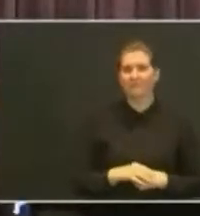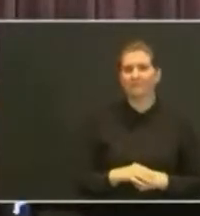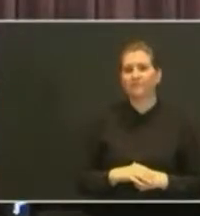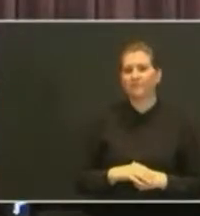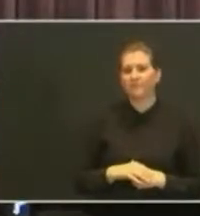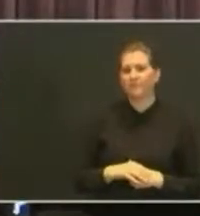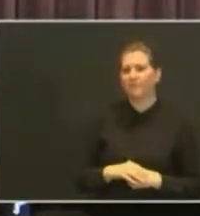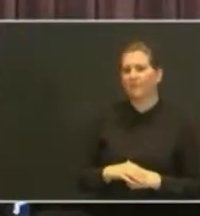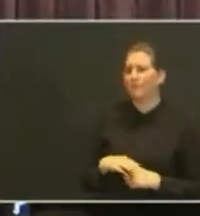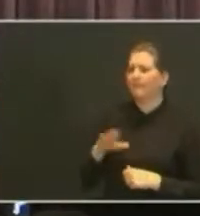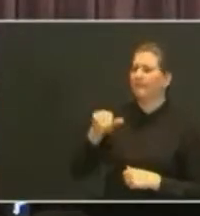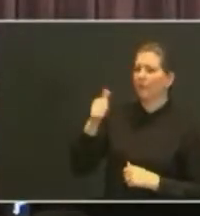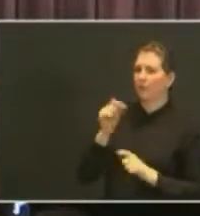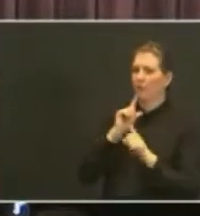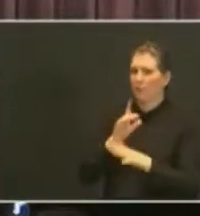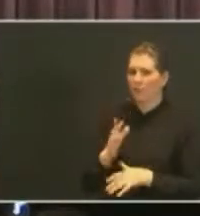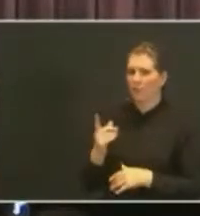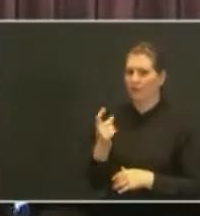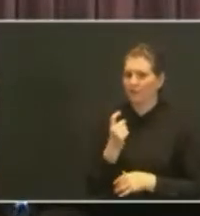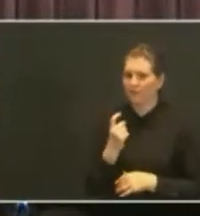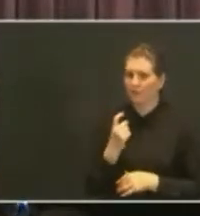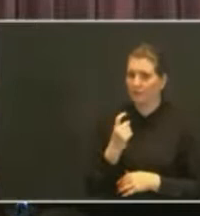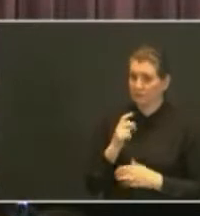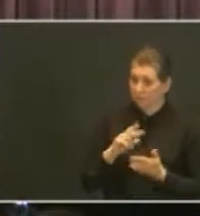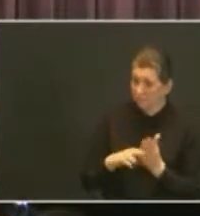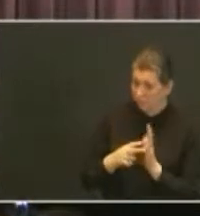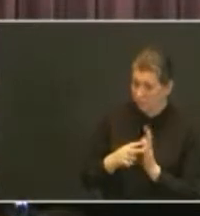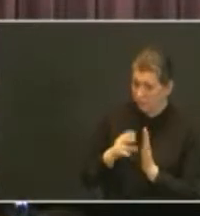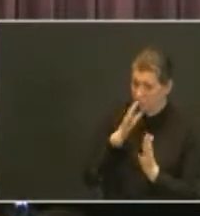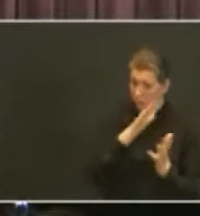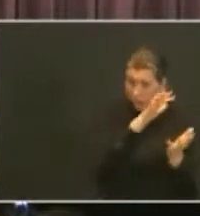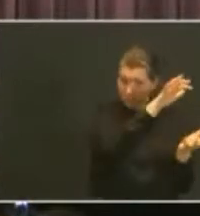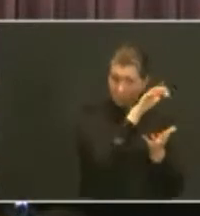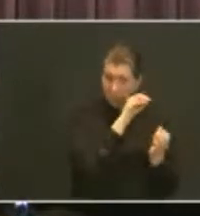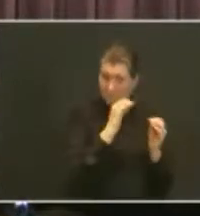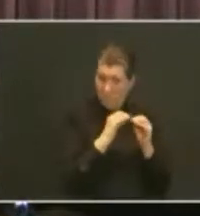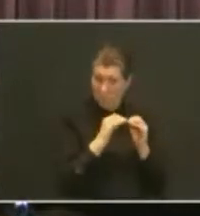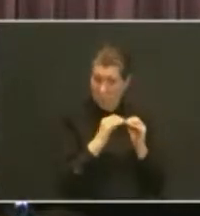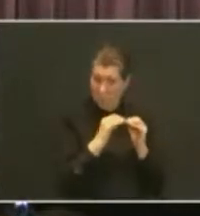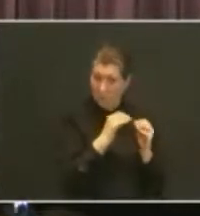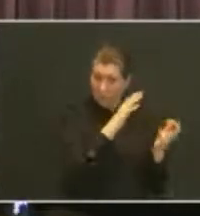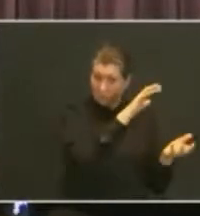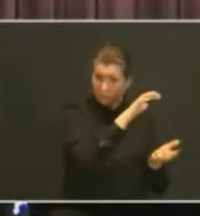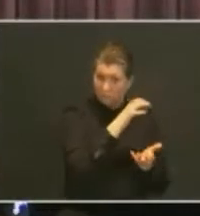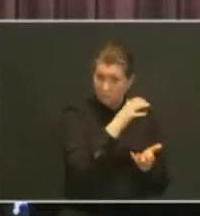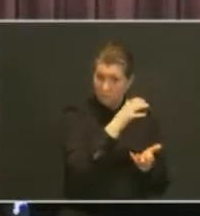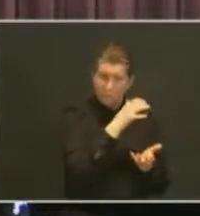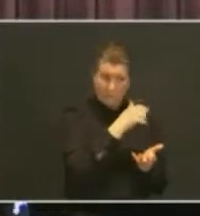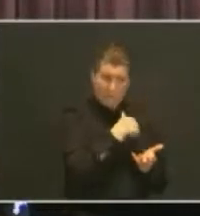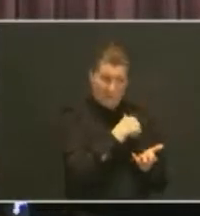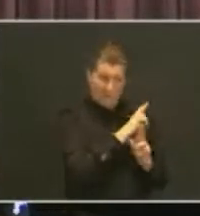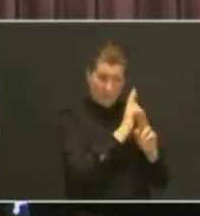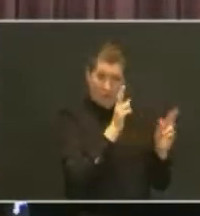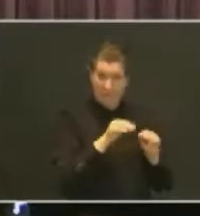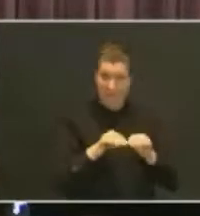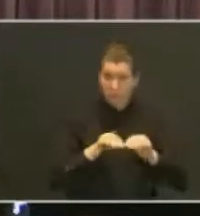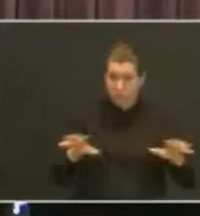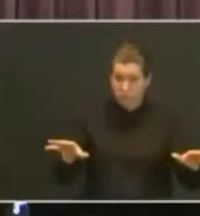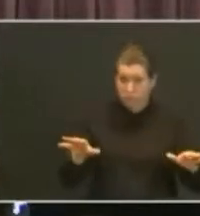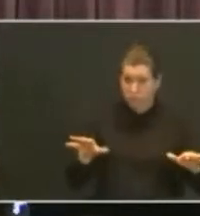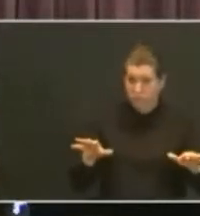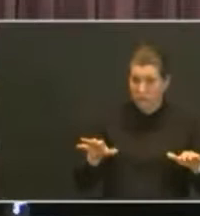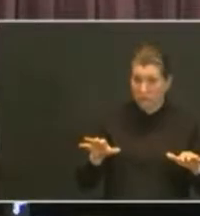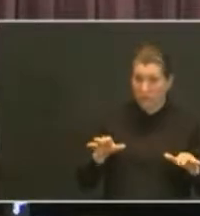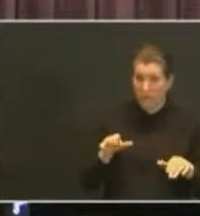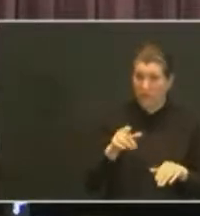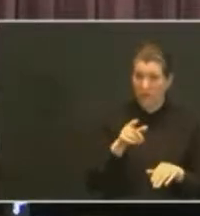There's more now. There's some sort of surplus that you can now flood into the mass vaccination sites on top of what you're getting per week. Is there that